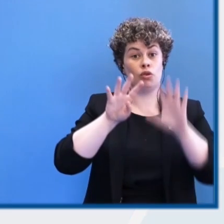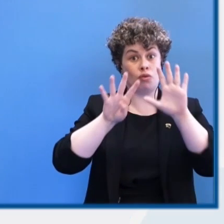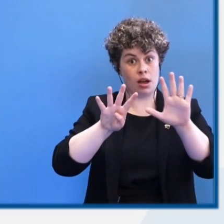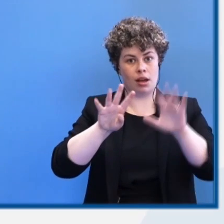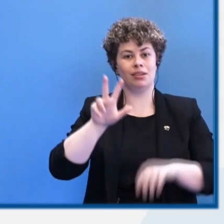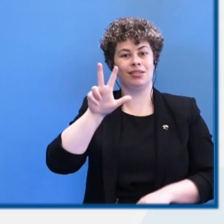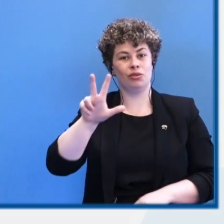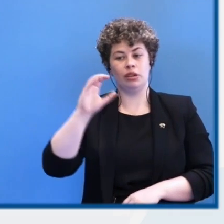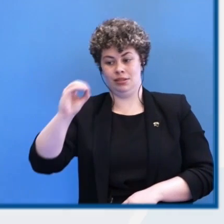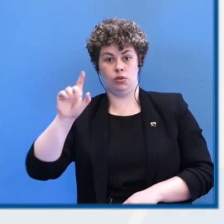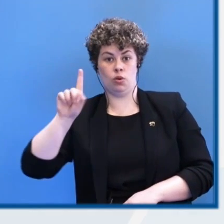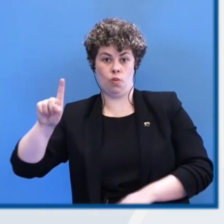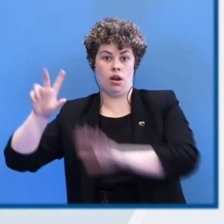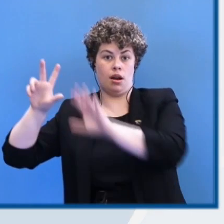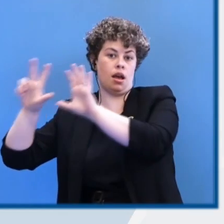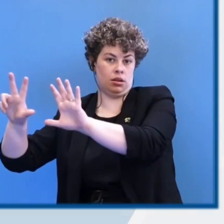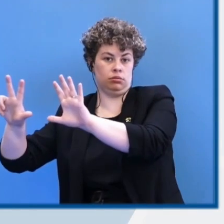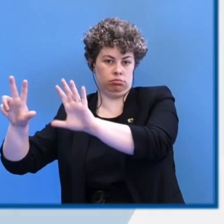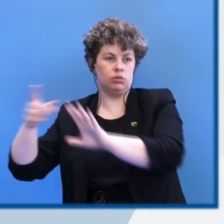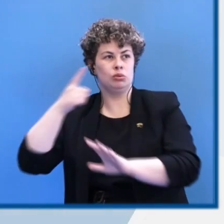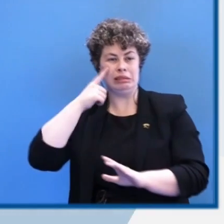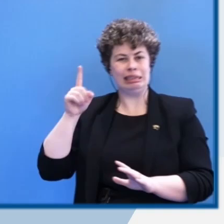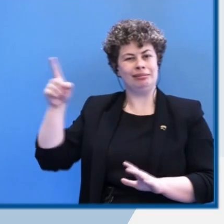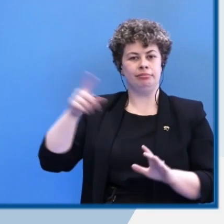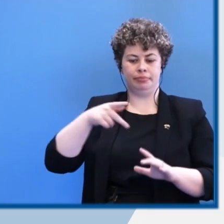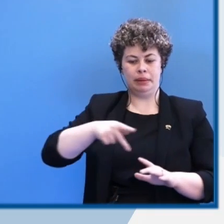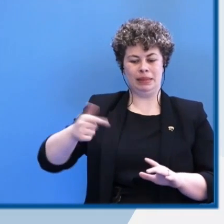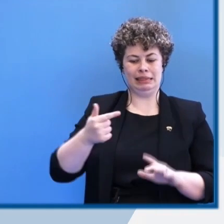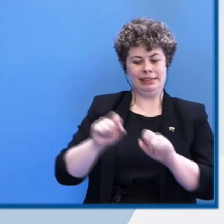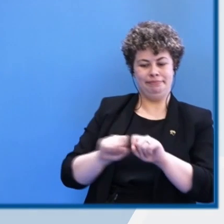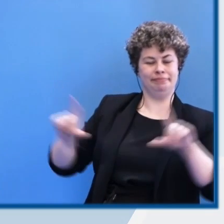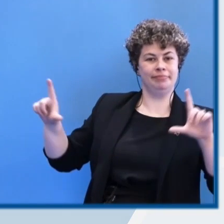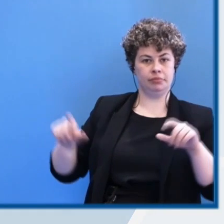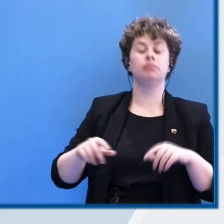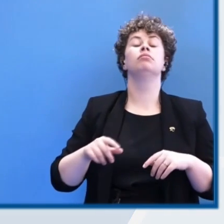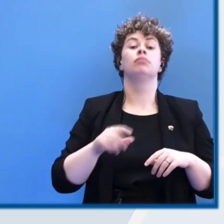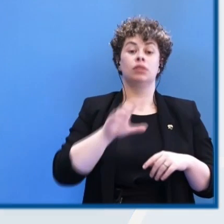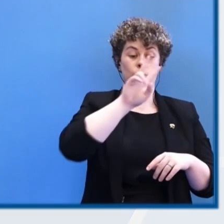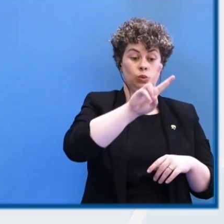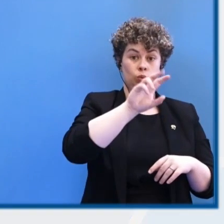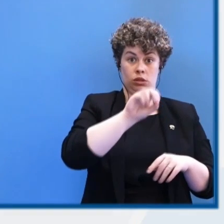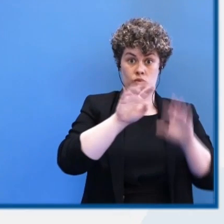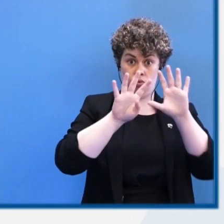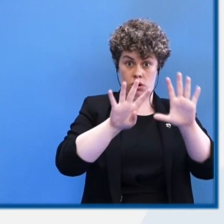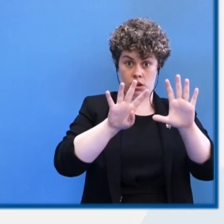2093018. So you'll have to get online and use the Slido app and use that code, 2093018.